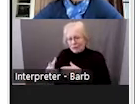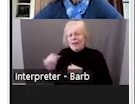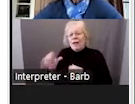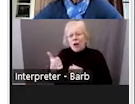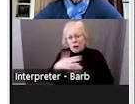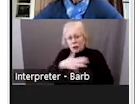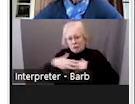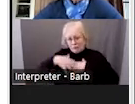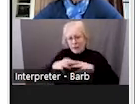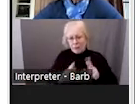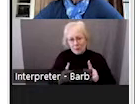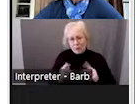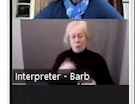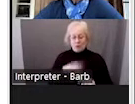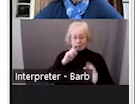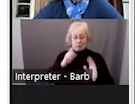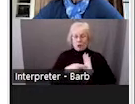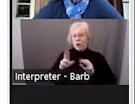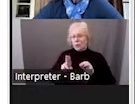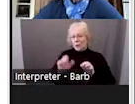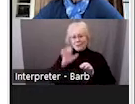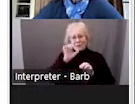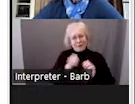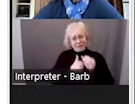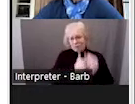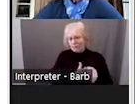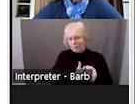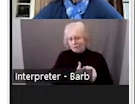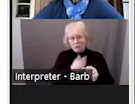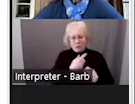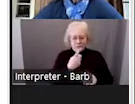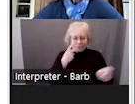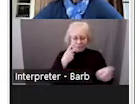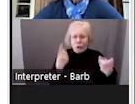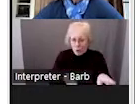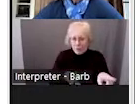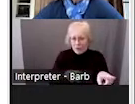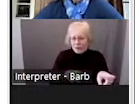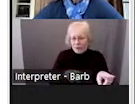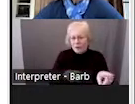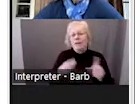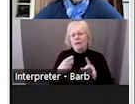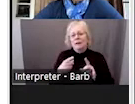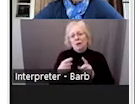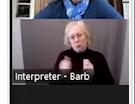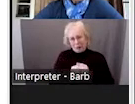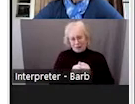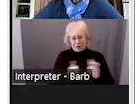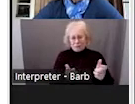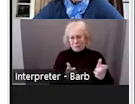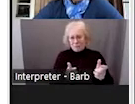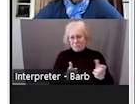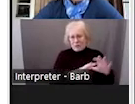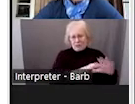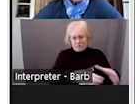not uphold its end of the land treaties. It is the current and continued displacement of the Dakota Oyade,